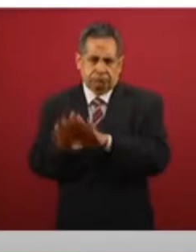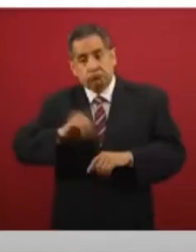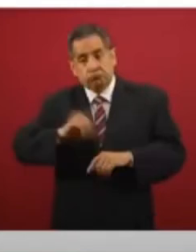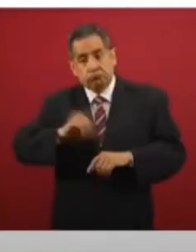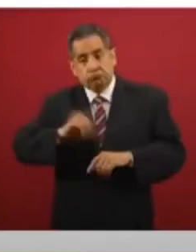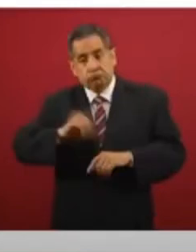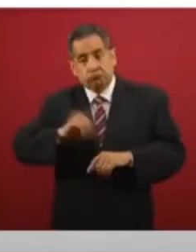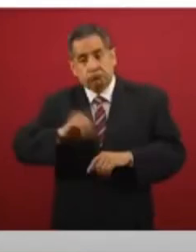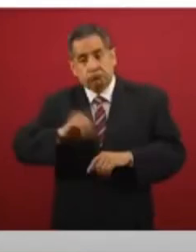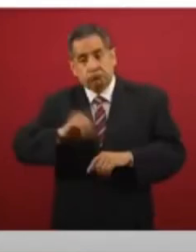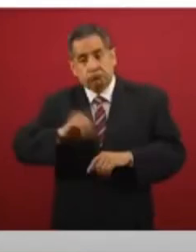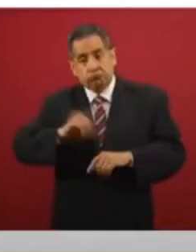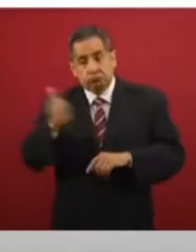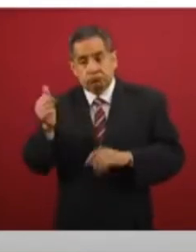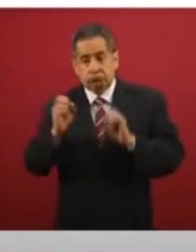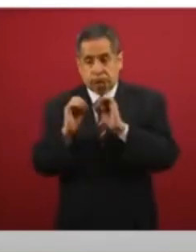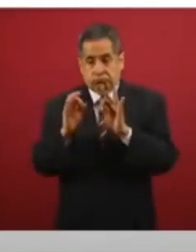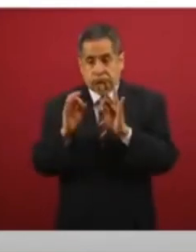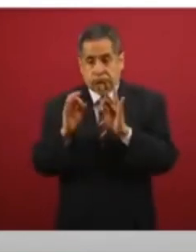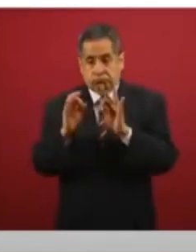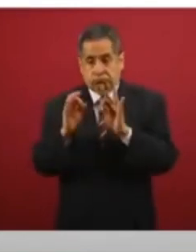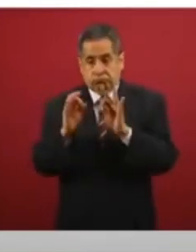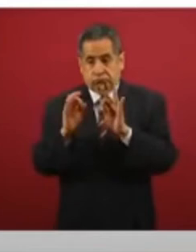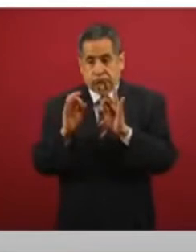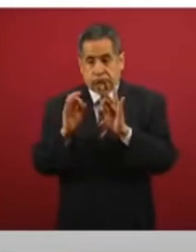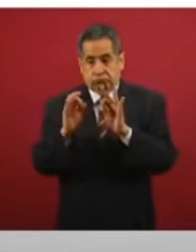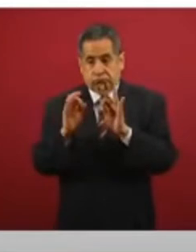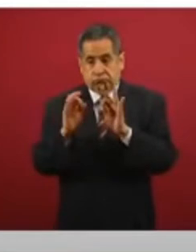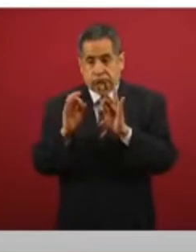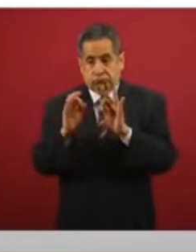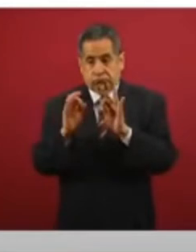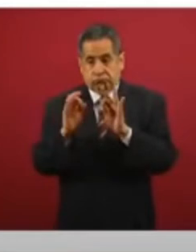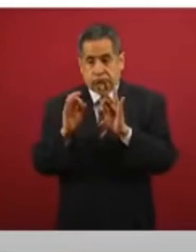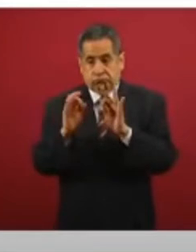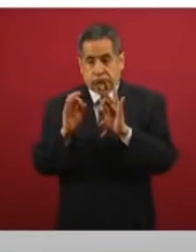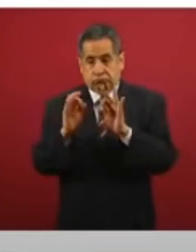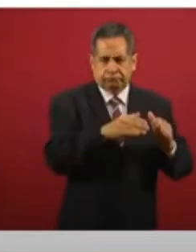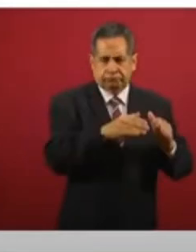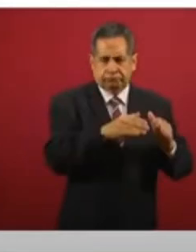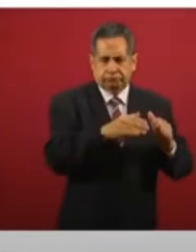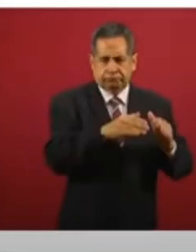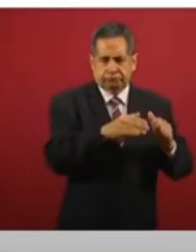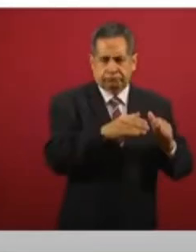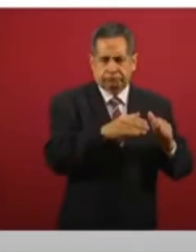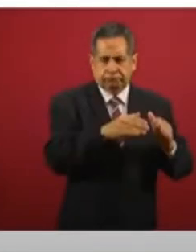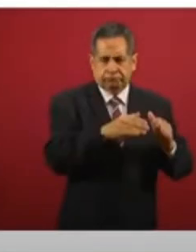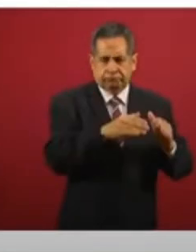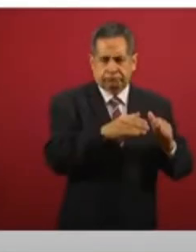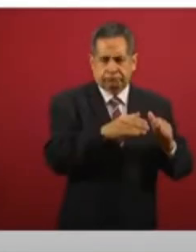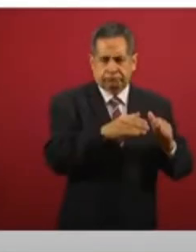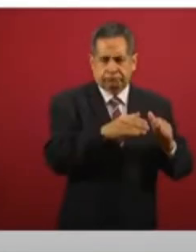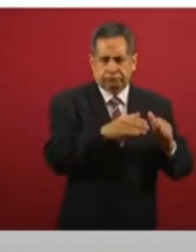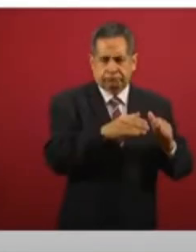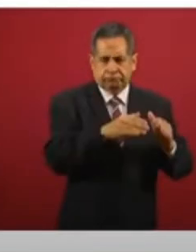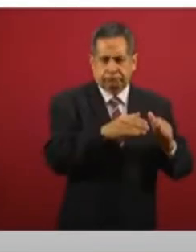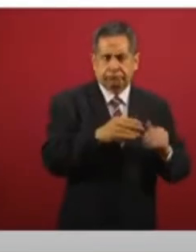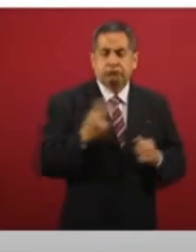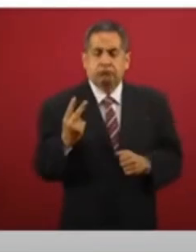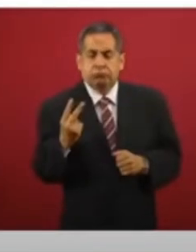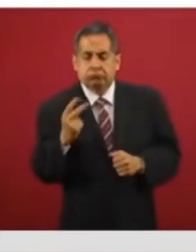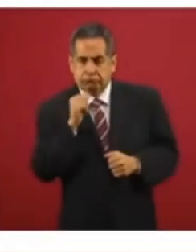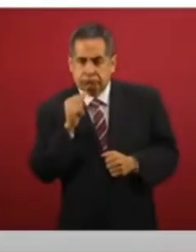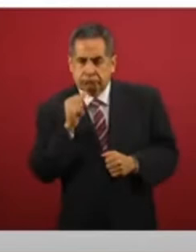activities. Están funcionando normalmente. And the other ones are functioning normally. Lo más relevante en la